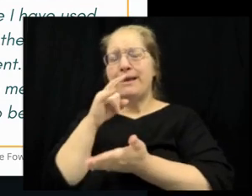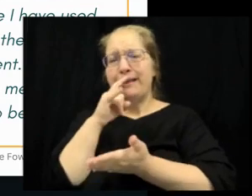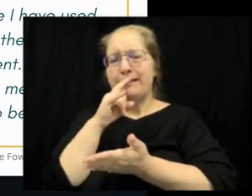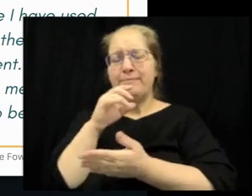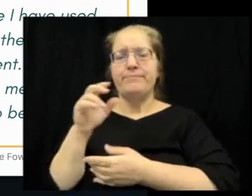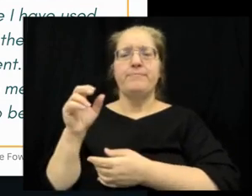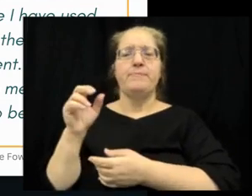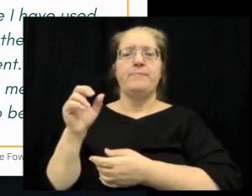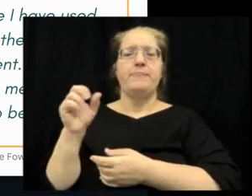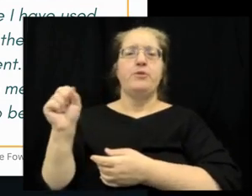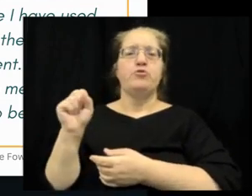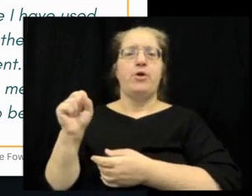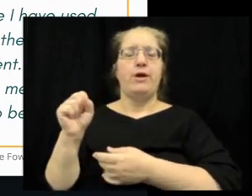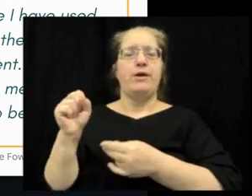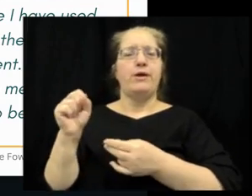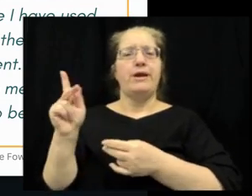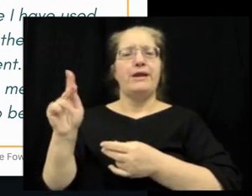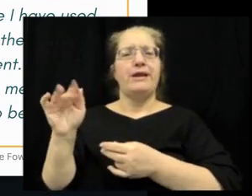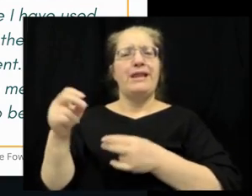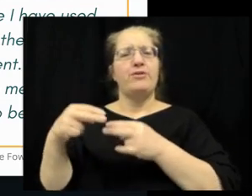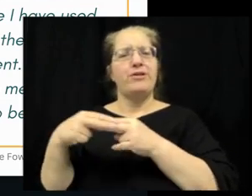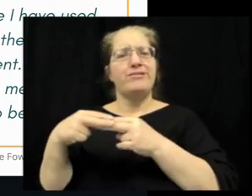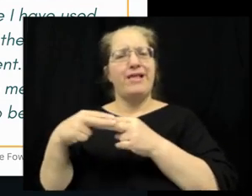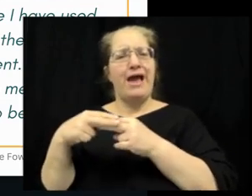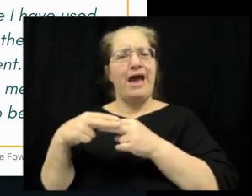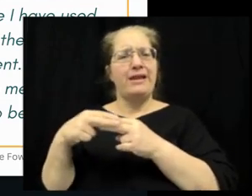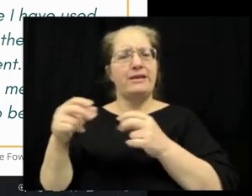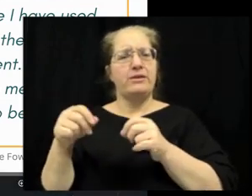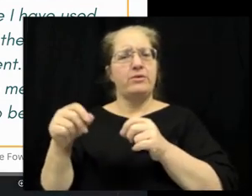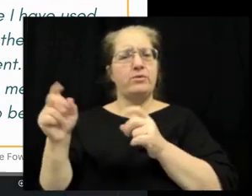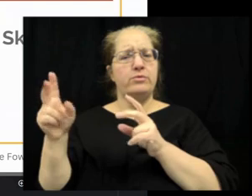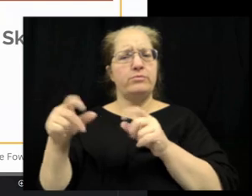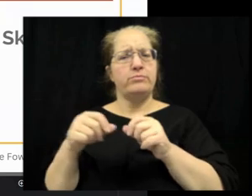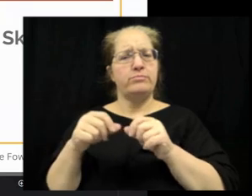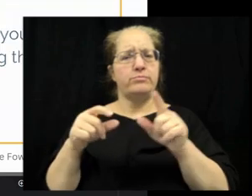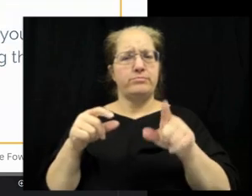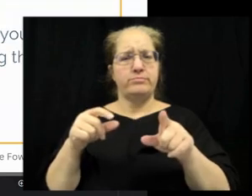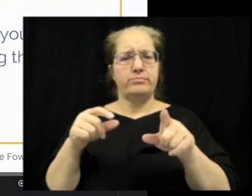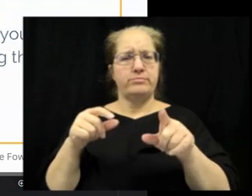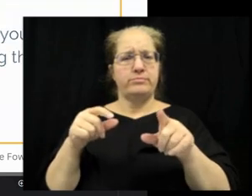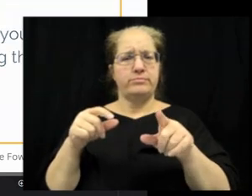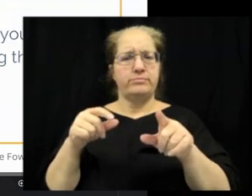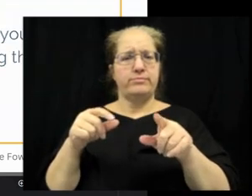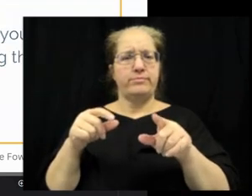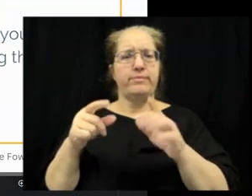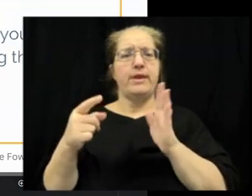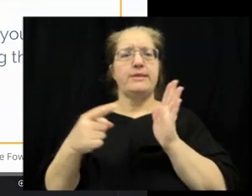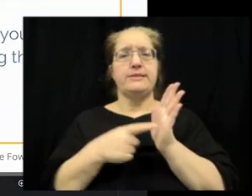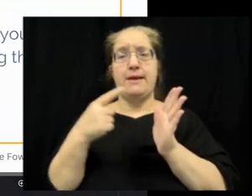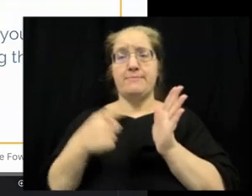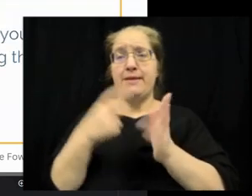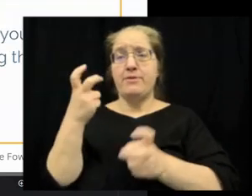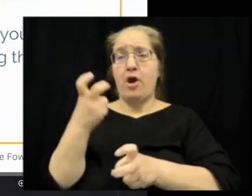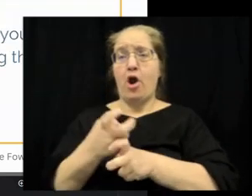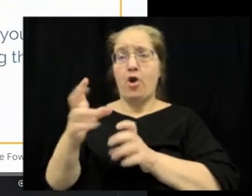Katie, there's a slide. Can you bring Yep. back compass statement? Yes. To Yeah. talk about this. Yep. Sometimes it's hard